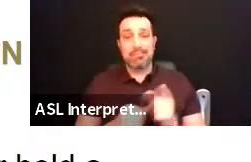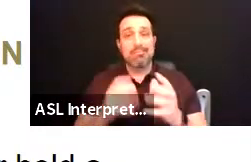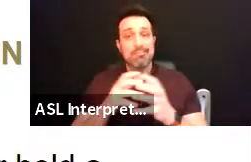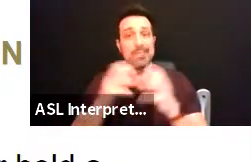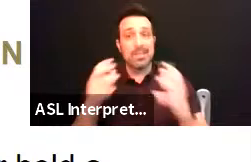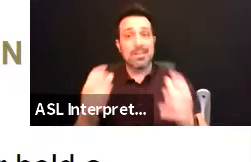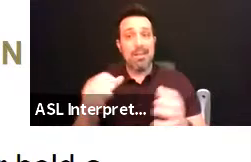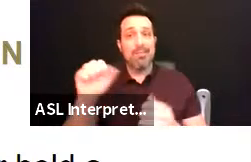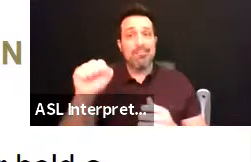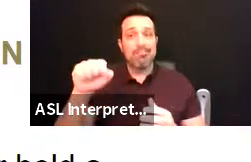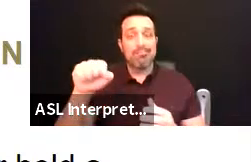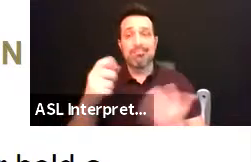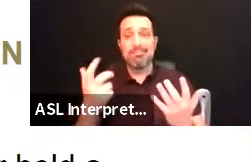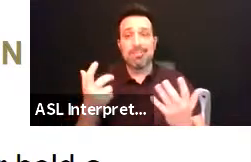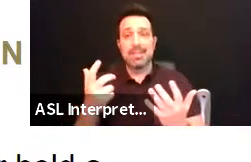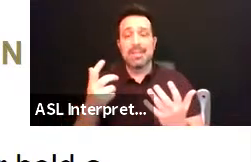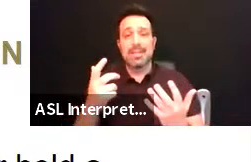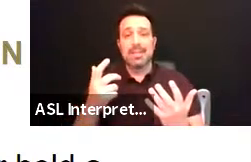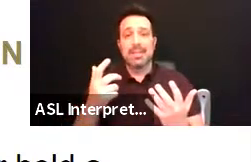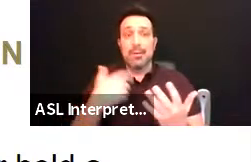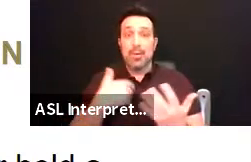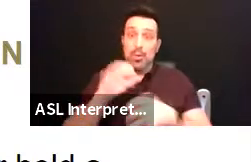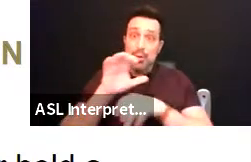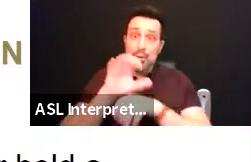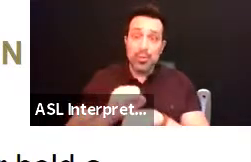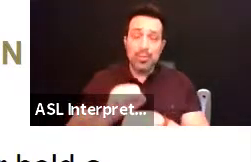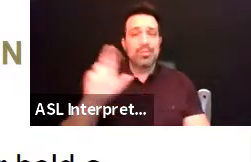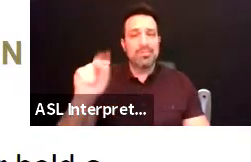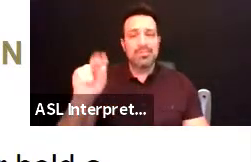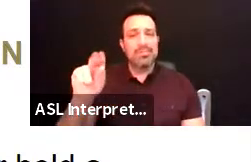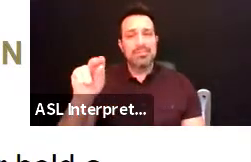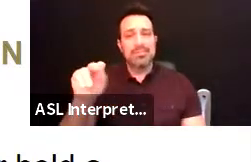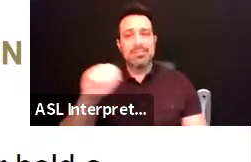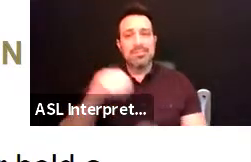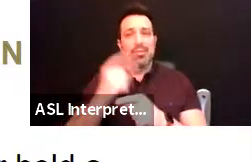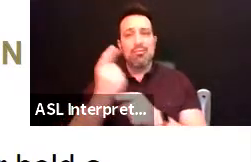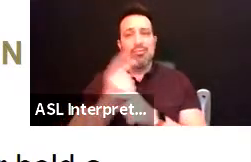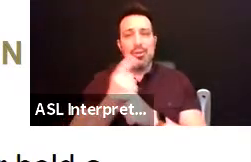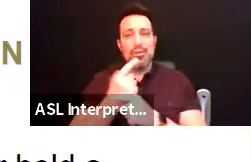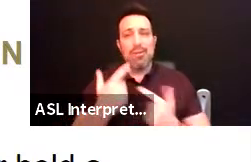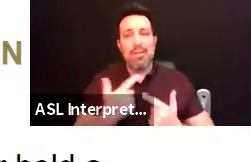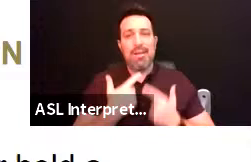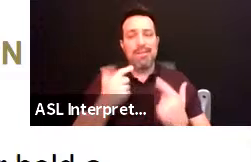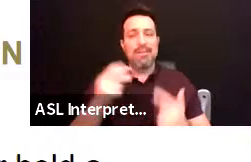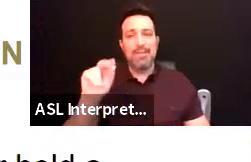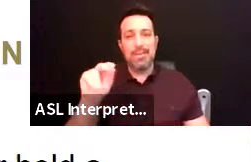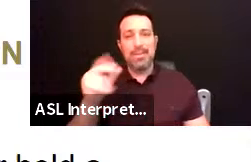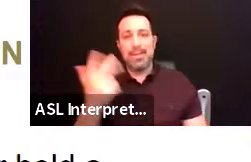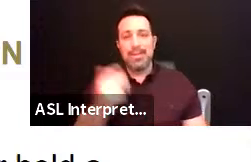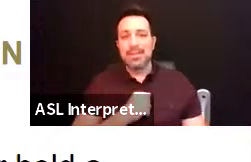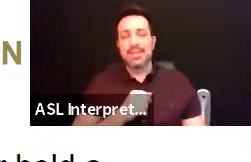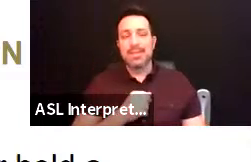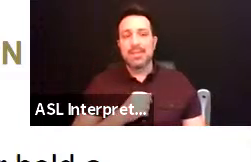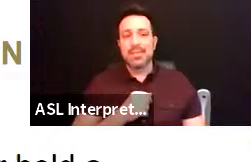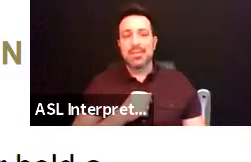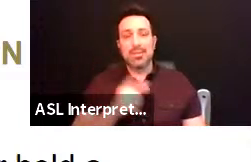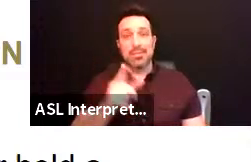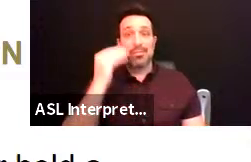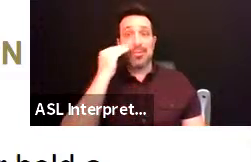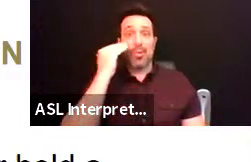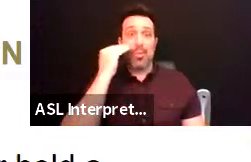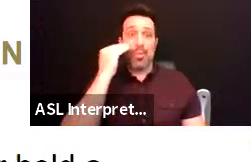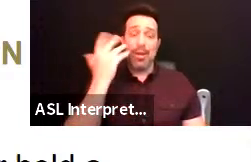and it's not something that we're used to in our regular lives. So, just be aware